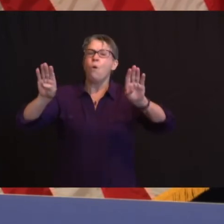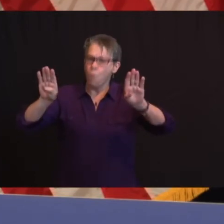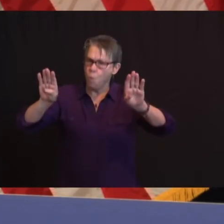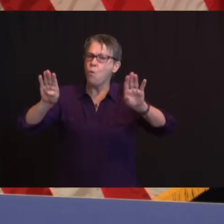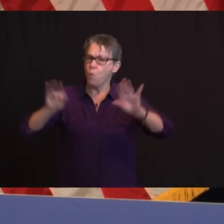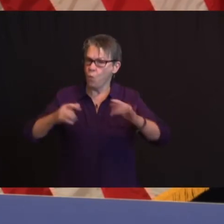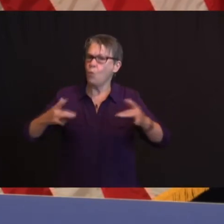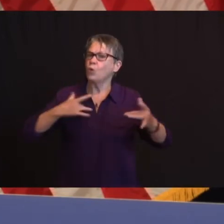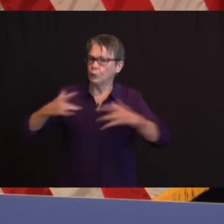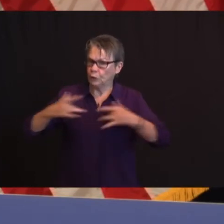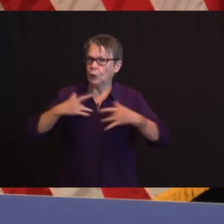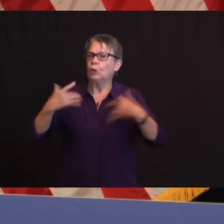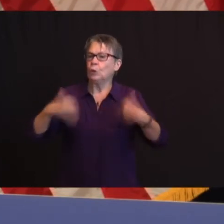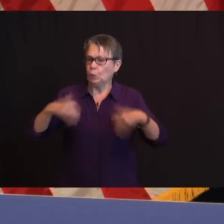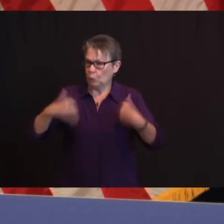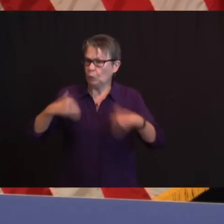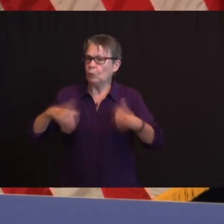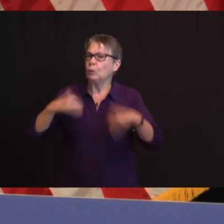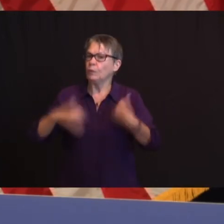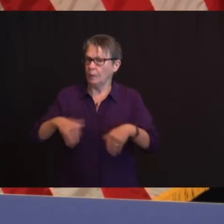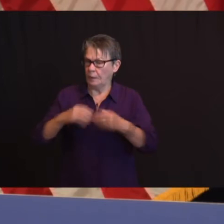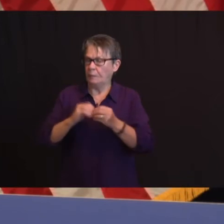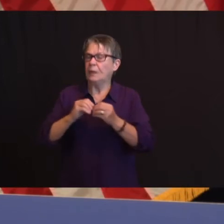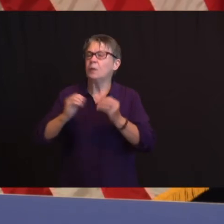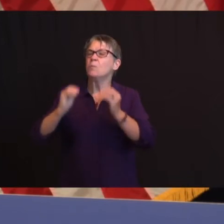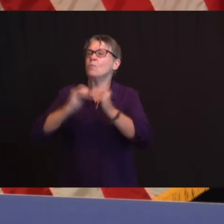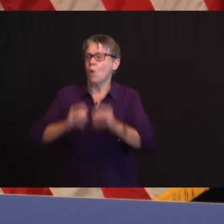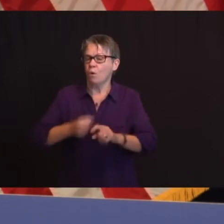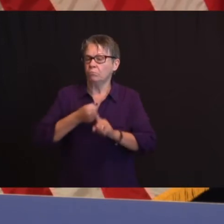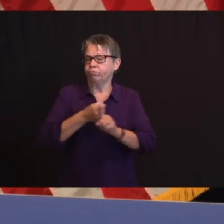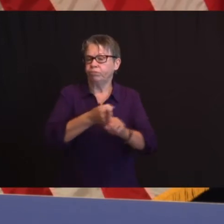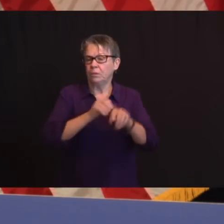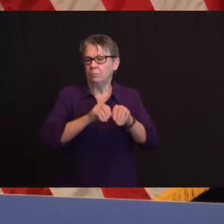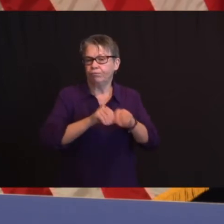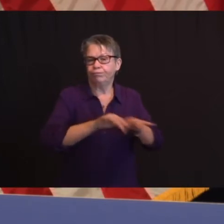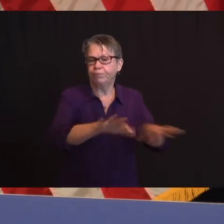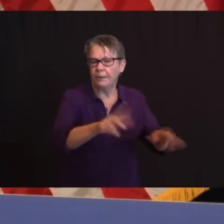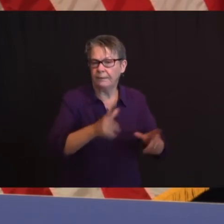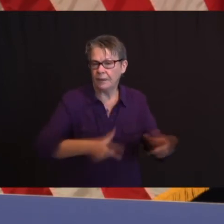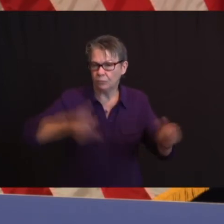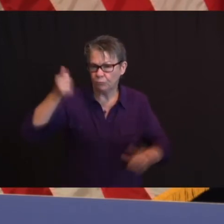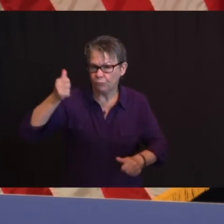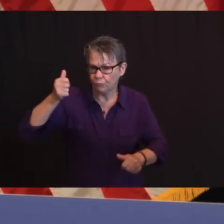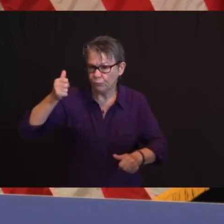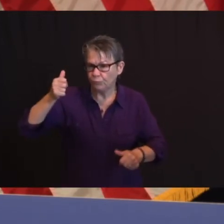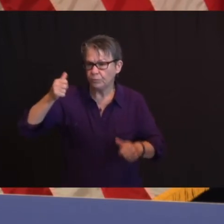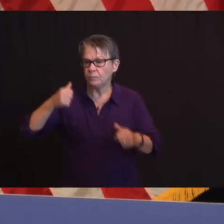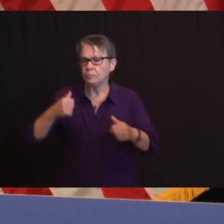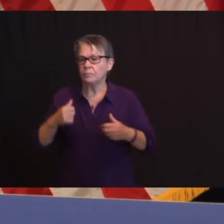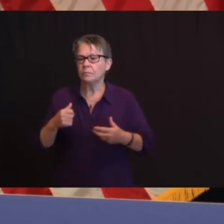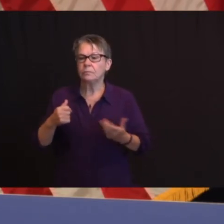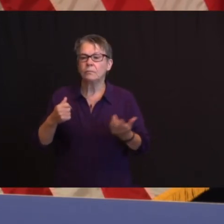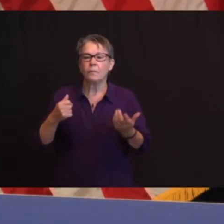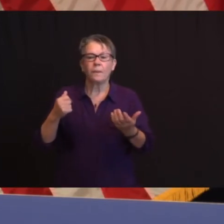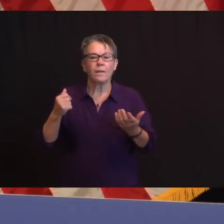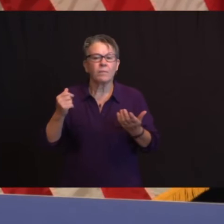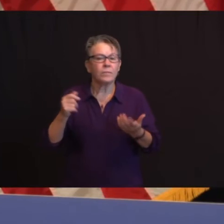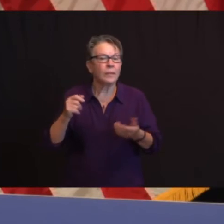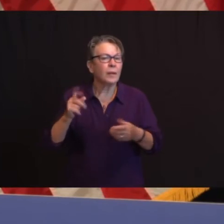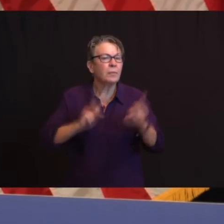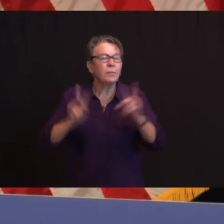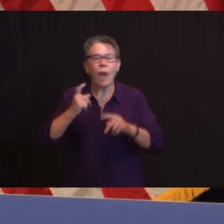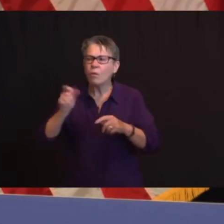And we also recognize, because this question always comes up as well, the issue of hospitalizations and deaths. We have to remember that those are lagging